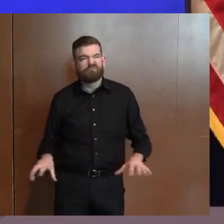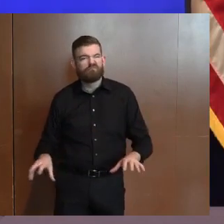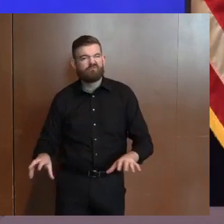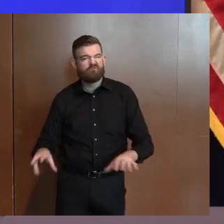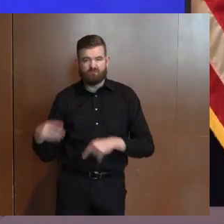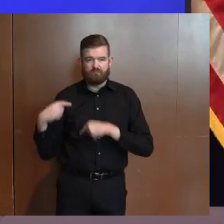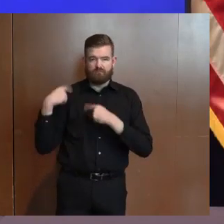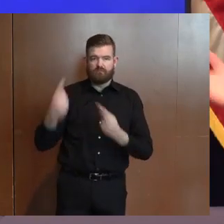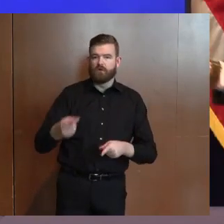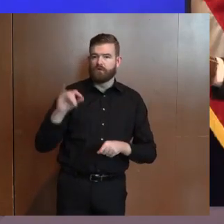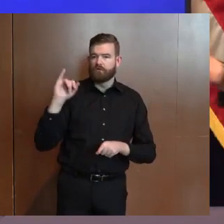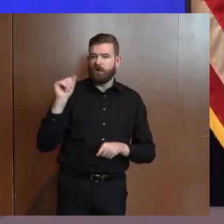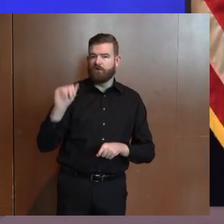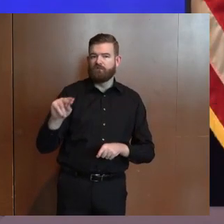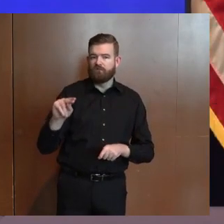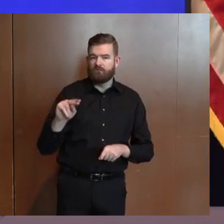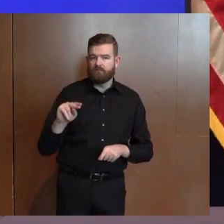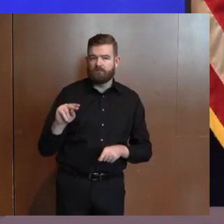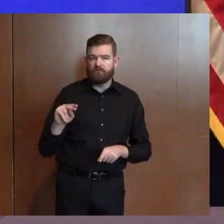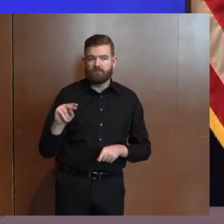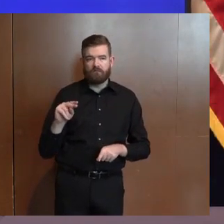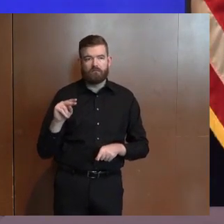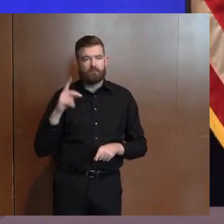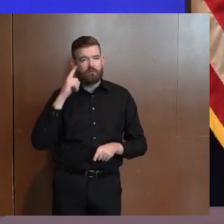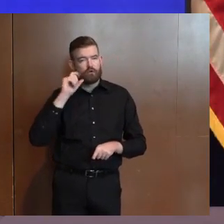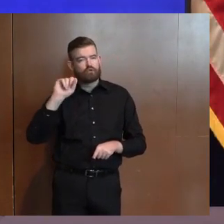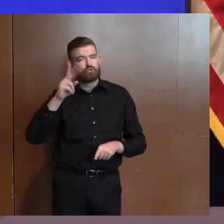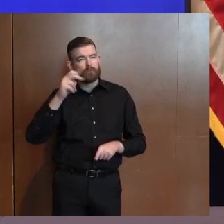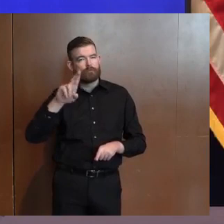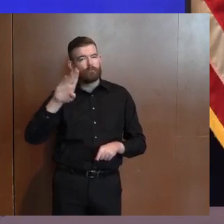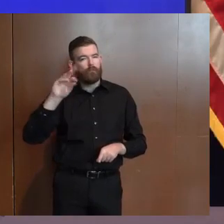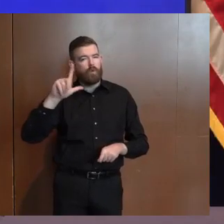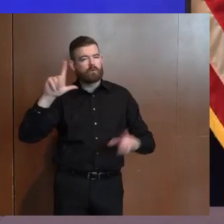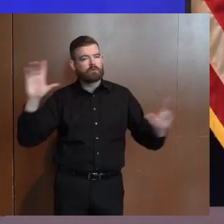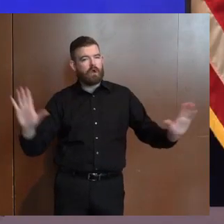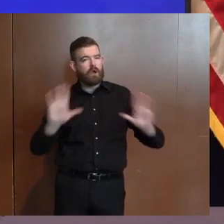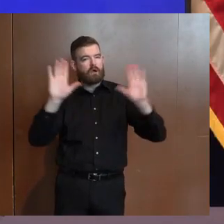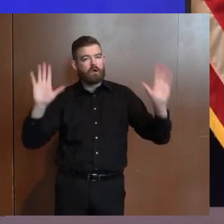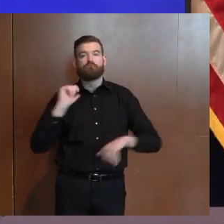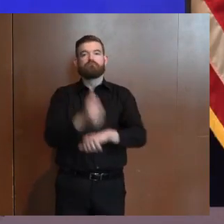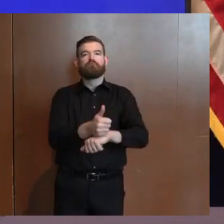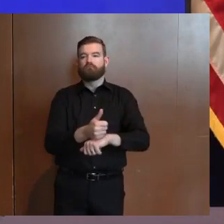Sunday, I believe, as we formed the task force that Judy has been leading since.